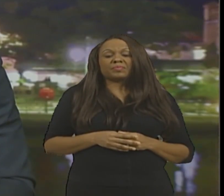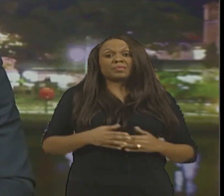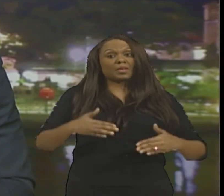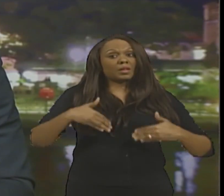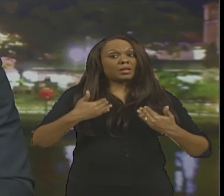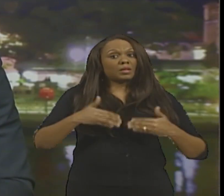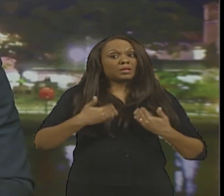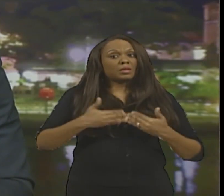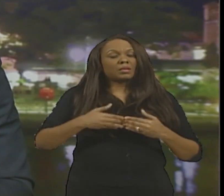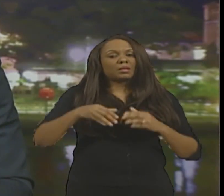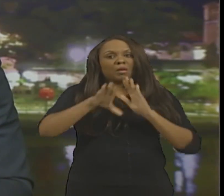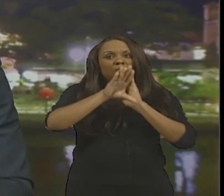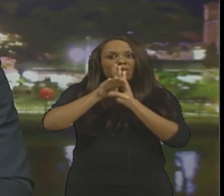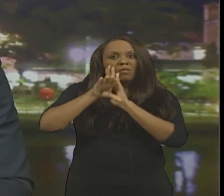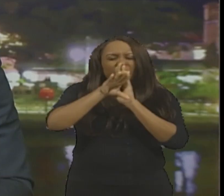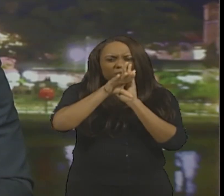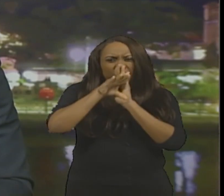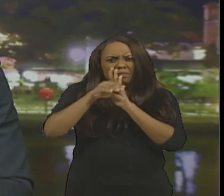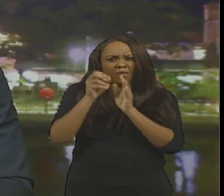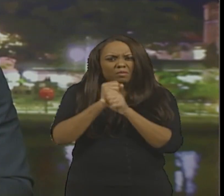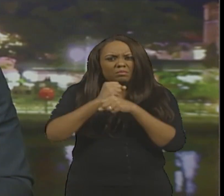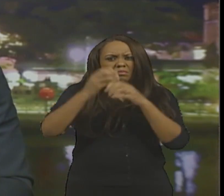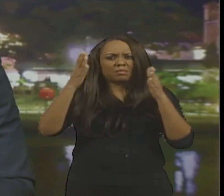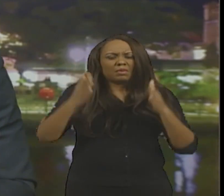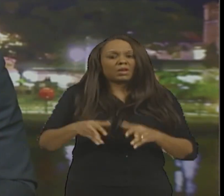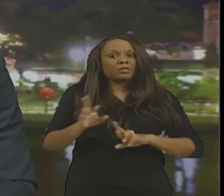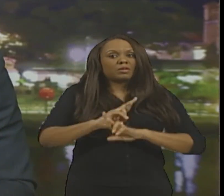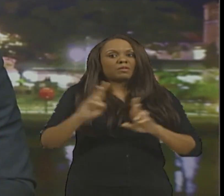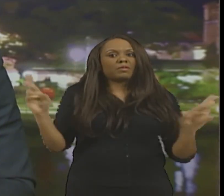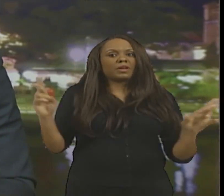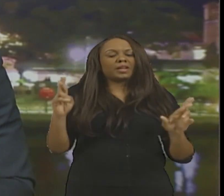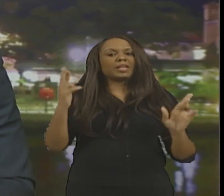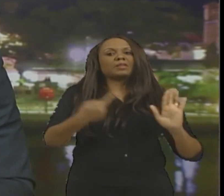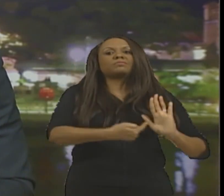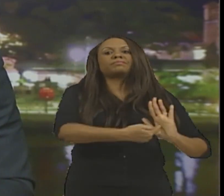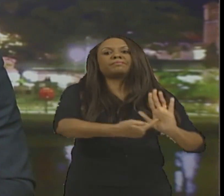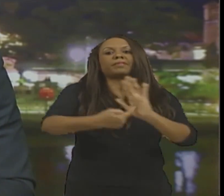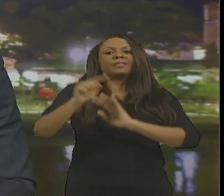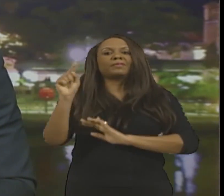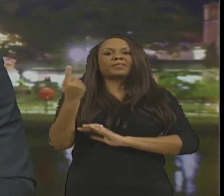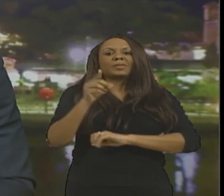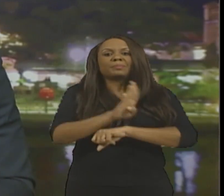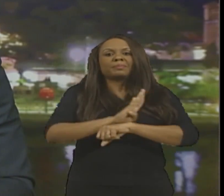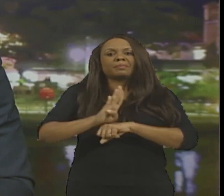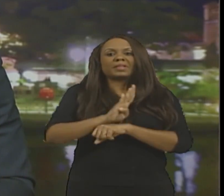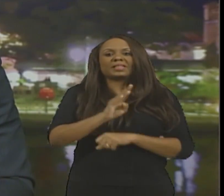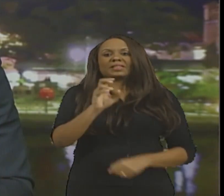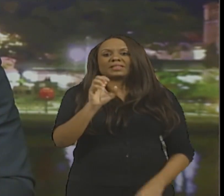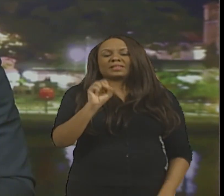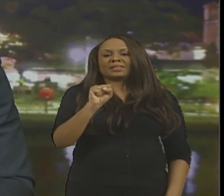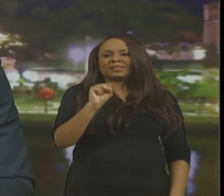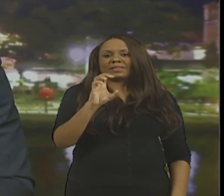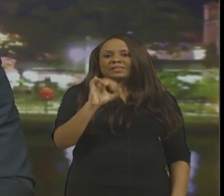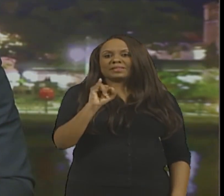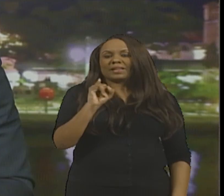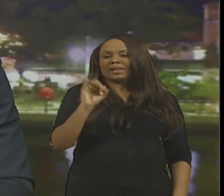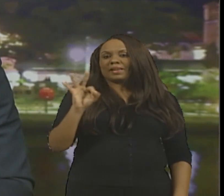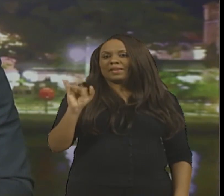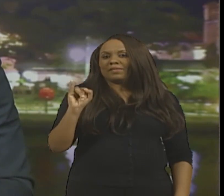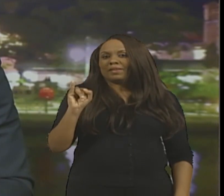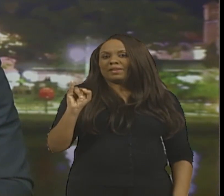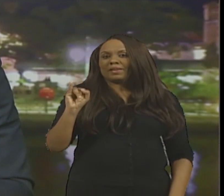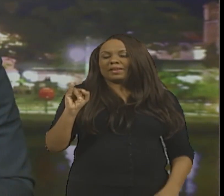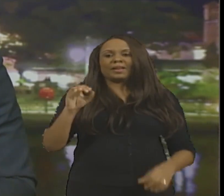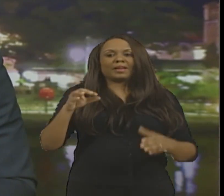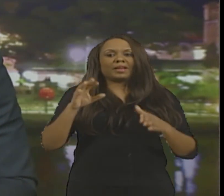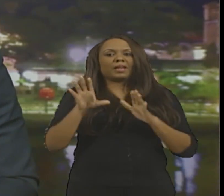As a young self-taught filmmaker prepares to release the first Barbadian-produced sci-fi movie, he is calling for greater support to be given to others in